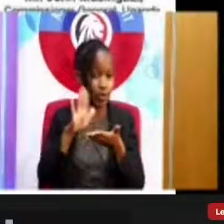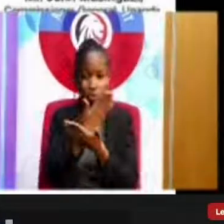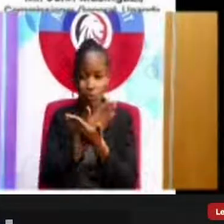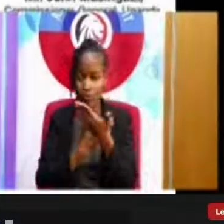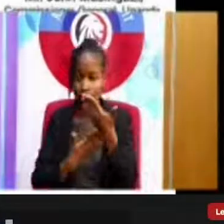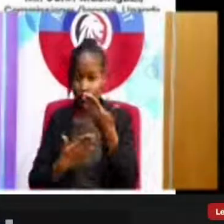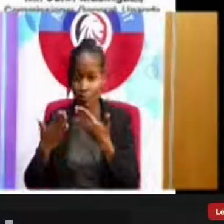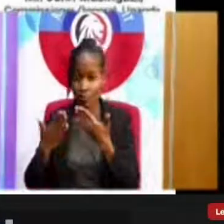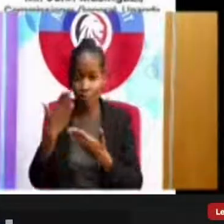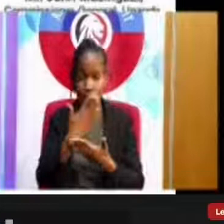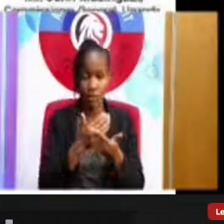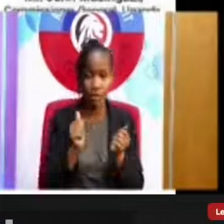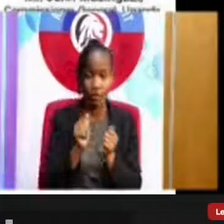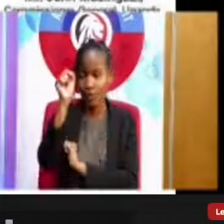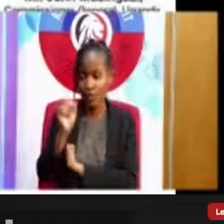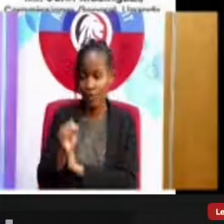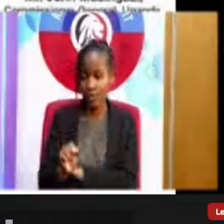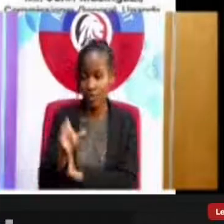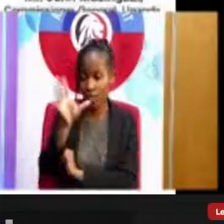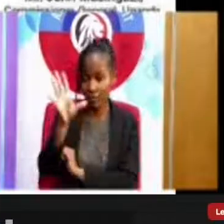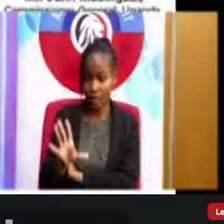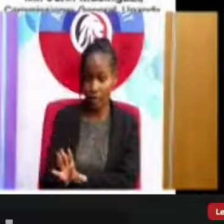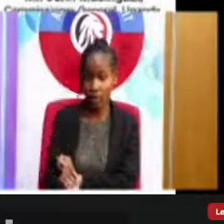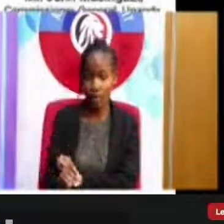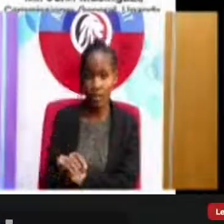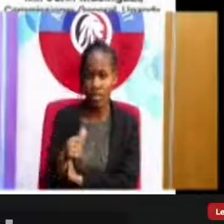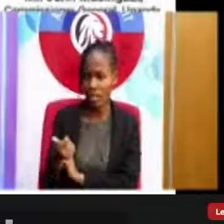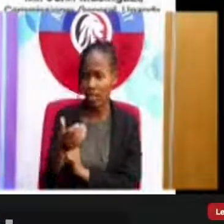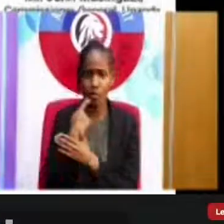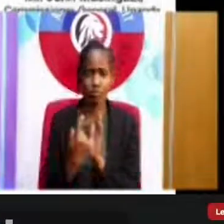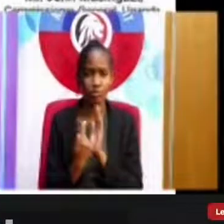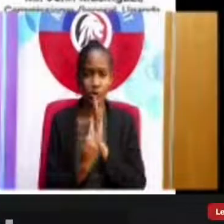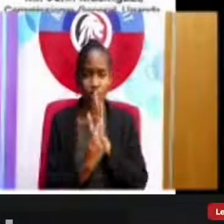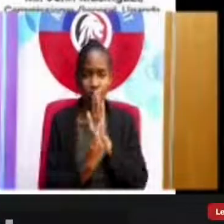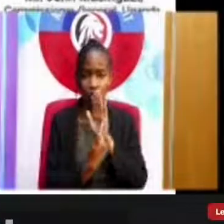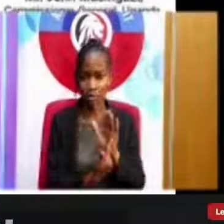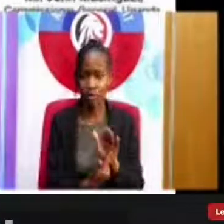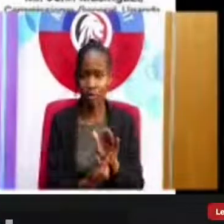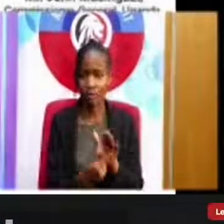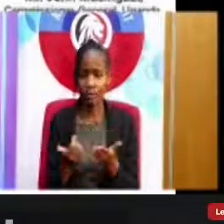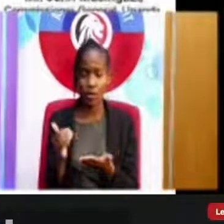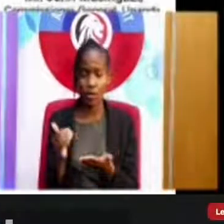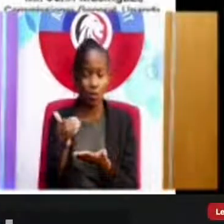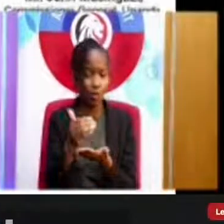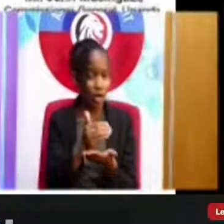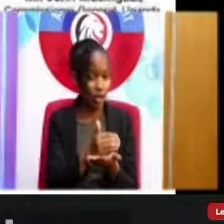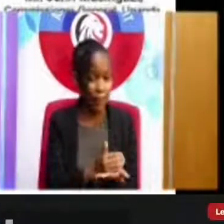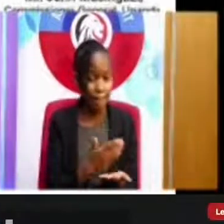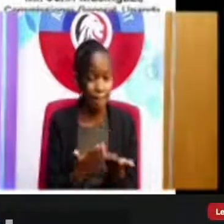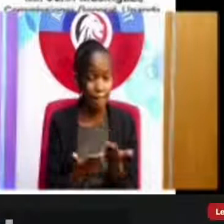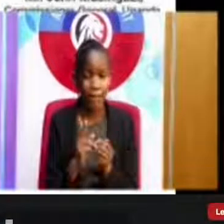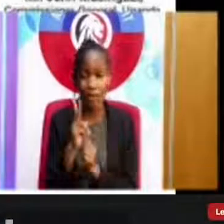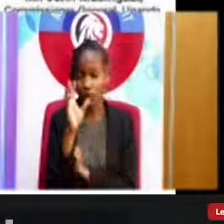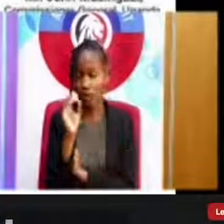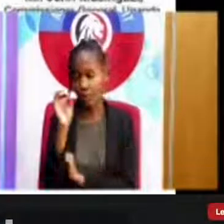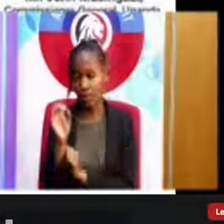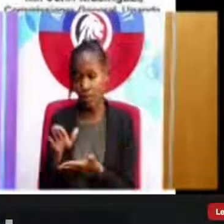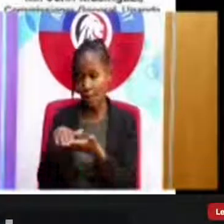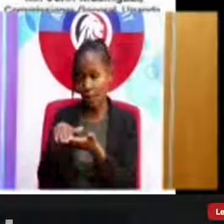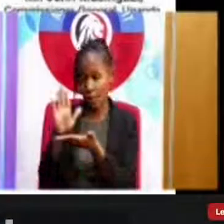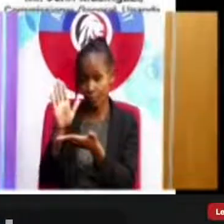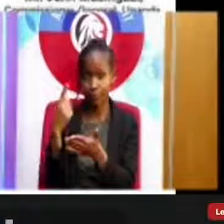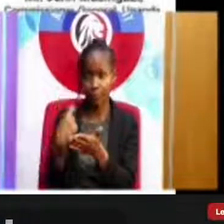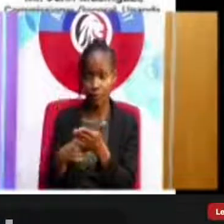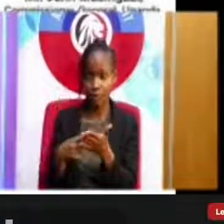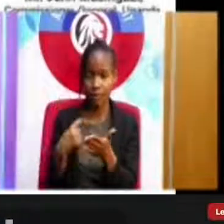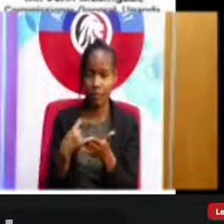South Africa, my colleague who just presented, who are collecting above 20% of their tax to GDP